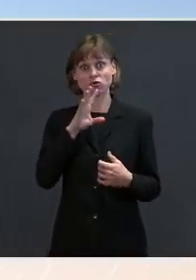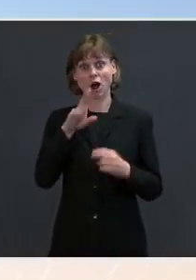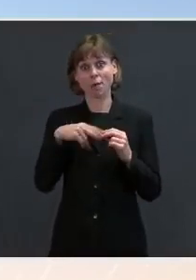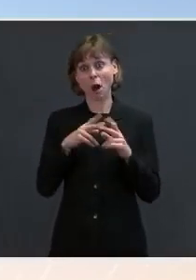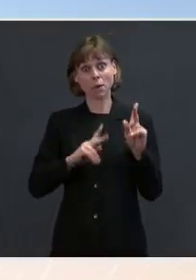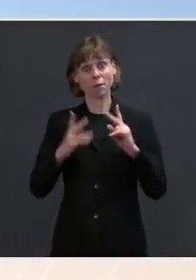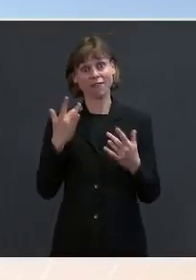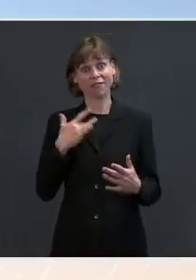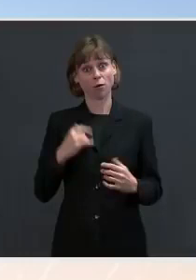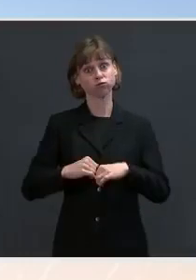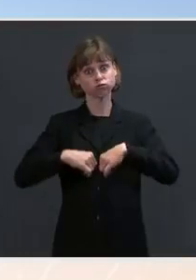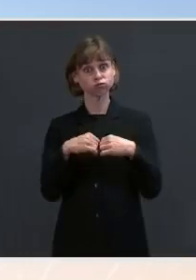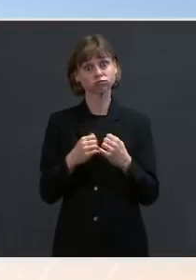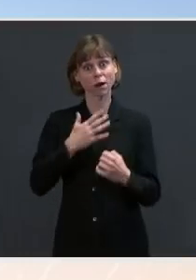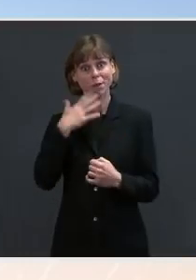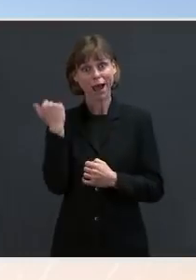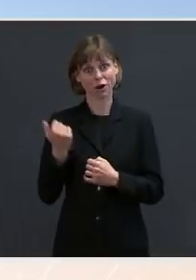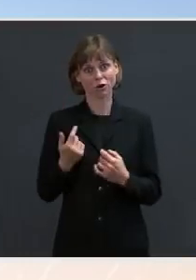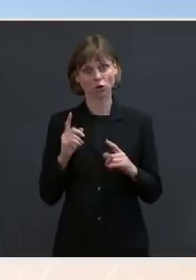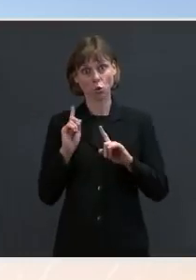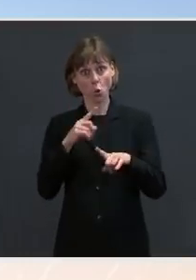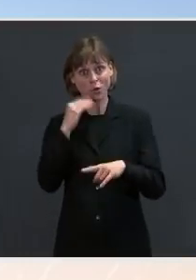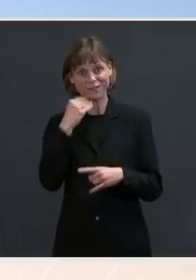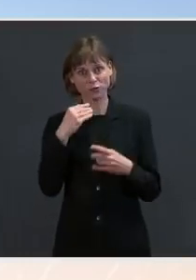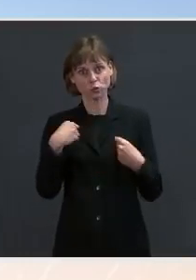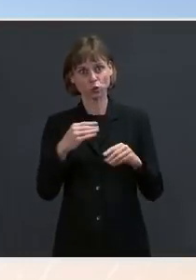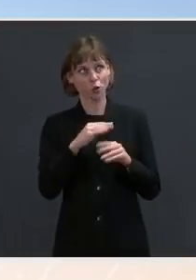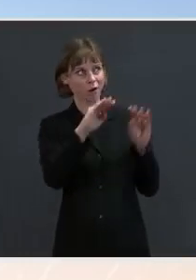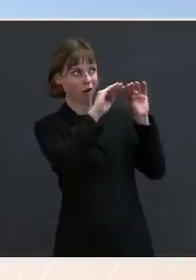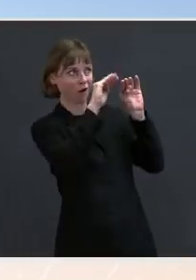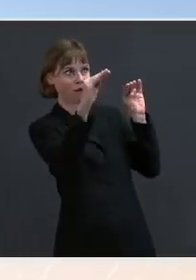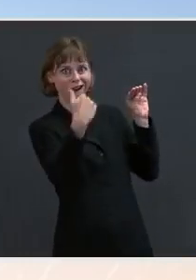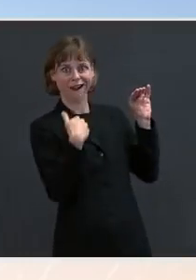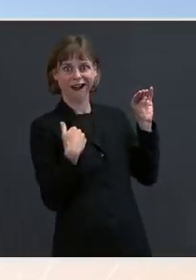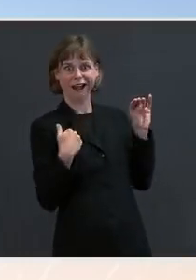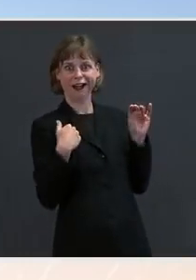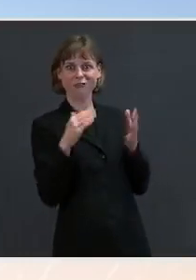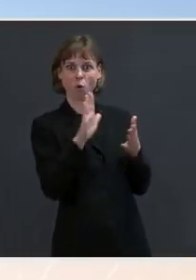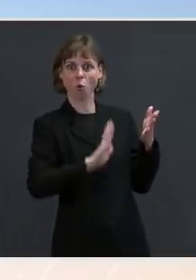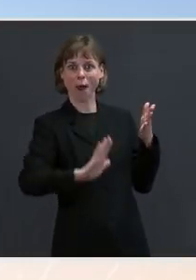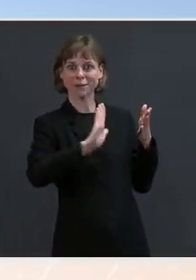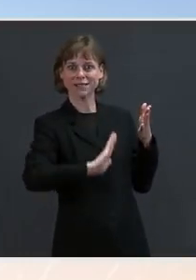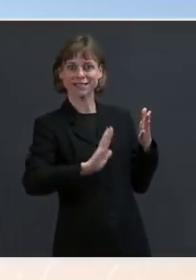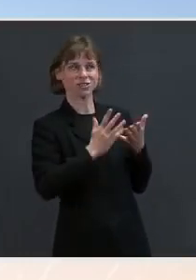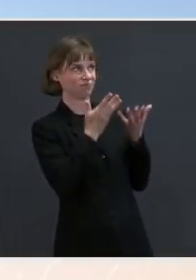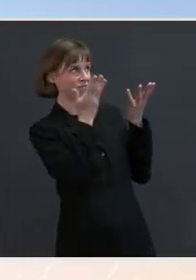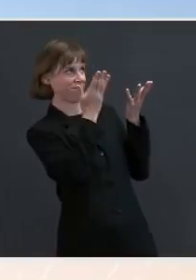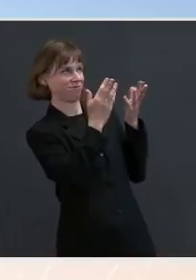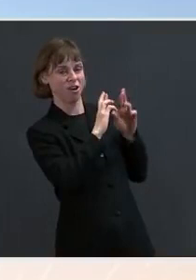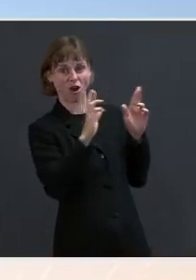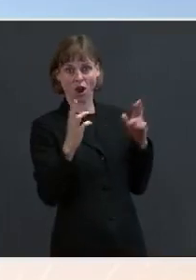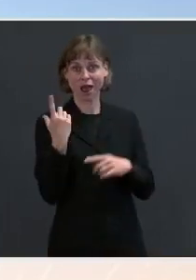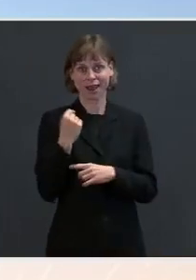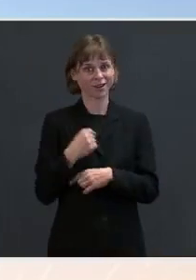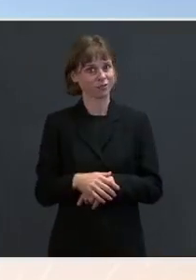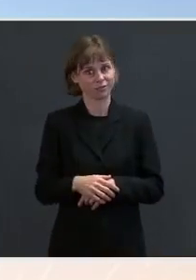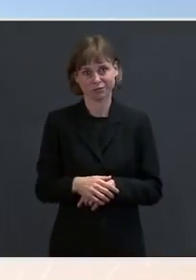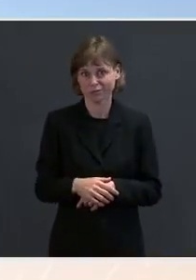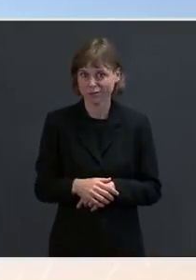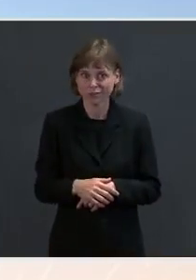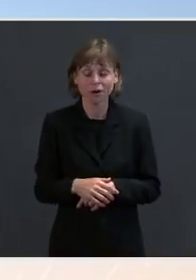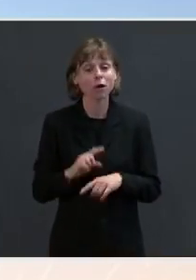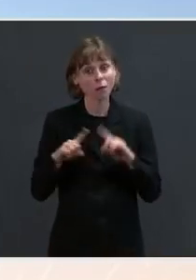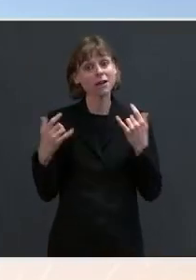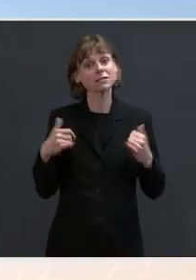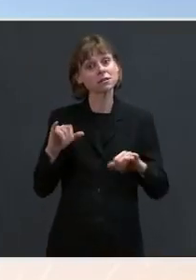grocery store and there's Clorox wipes available, and a year into this, that feels better, but there's still more work that needs to be done. We need